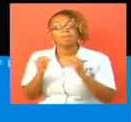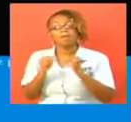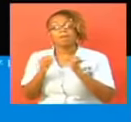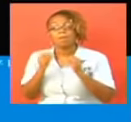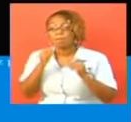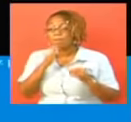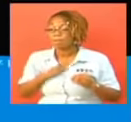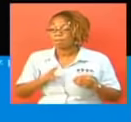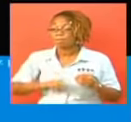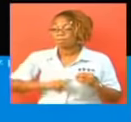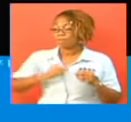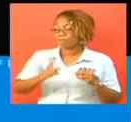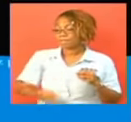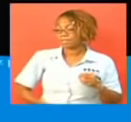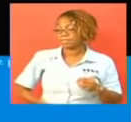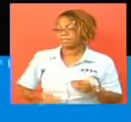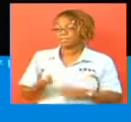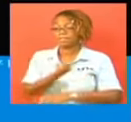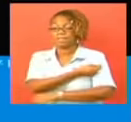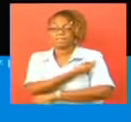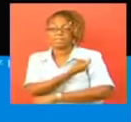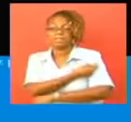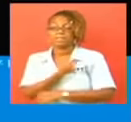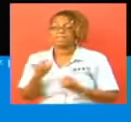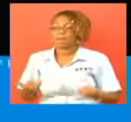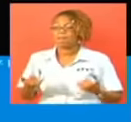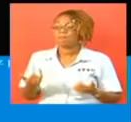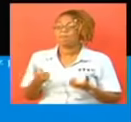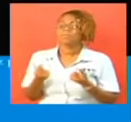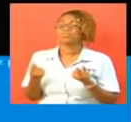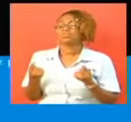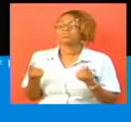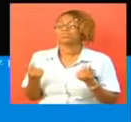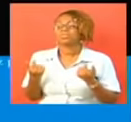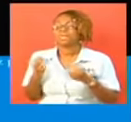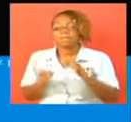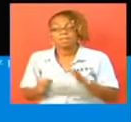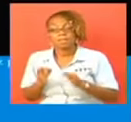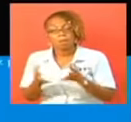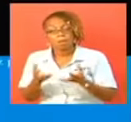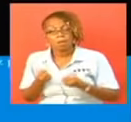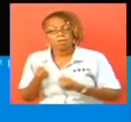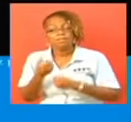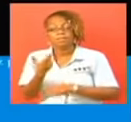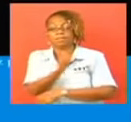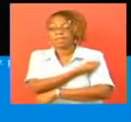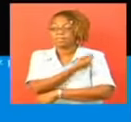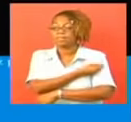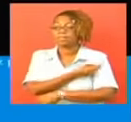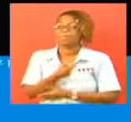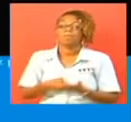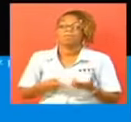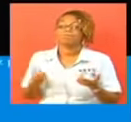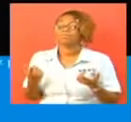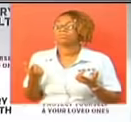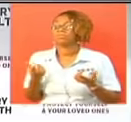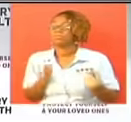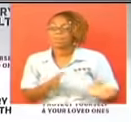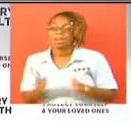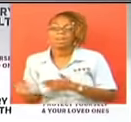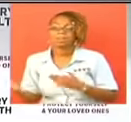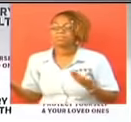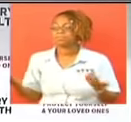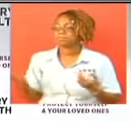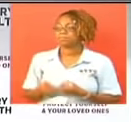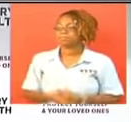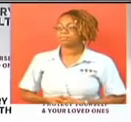What do they do now if they want to get a vaccine? How do they approach it? Thank you. Okay, Prior.